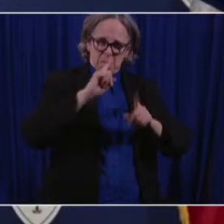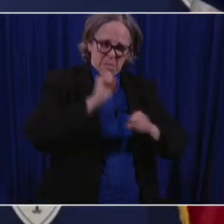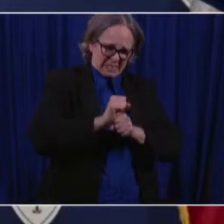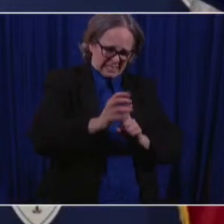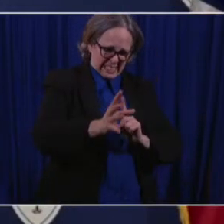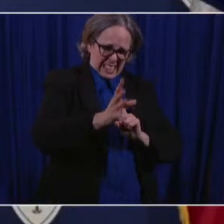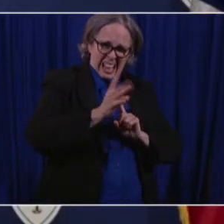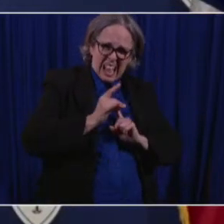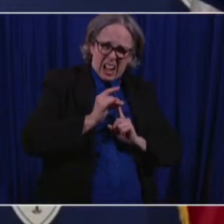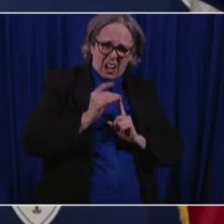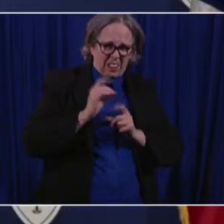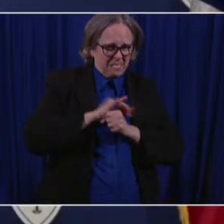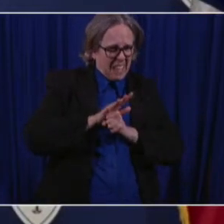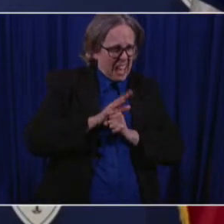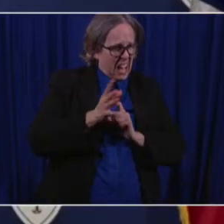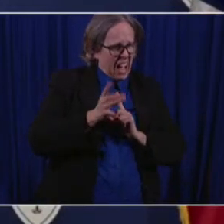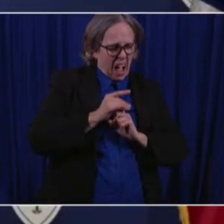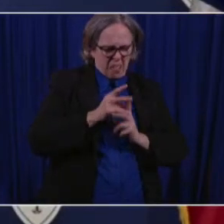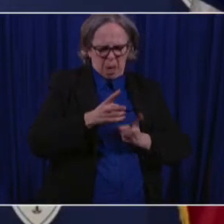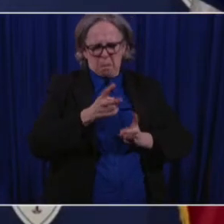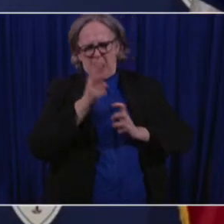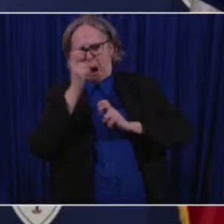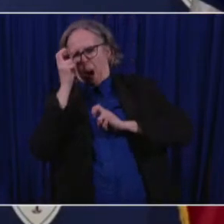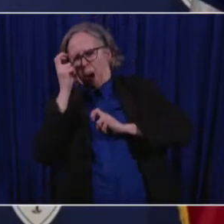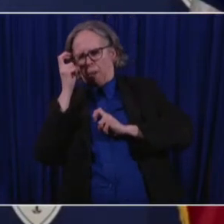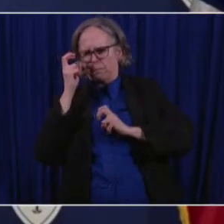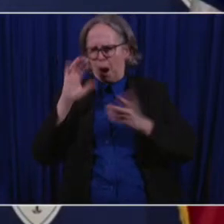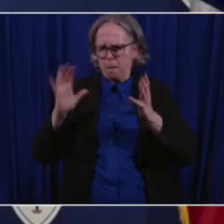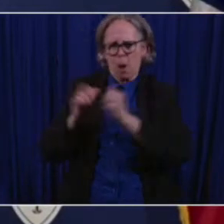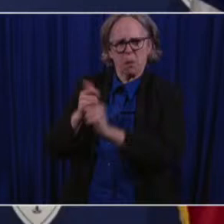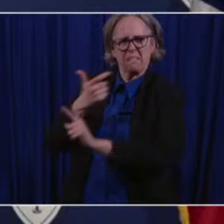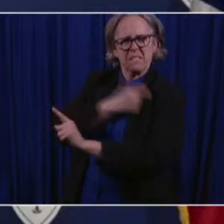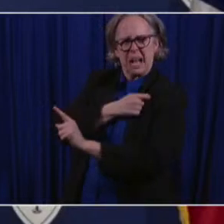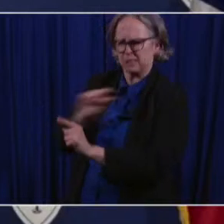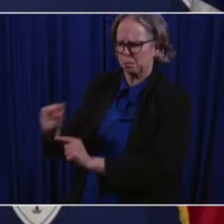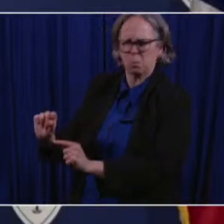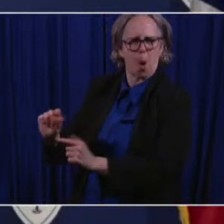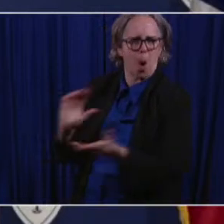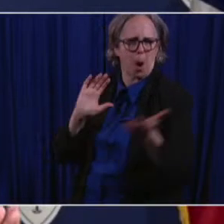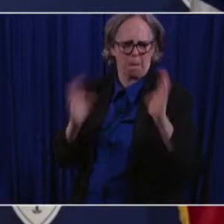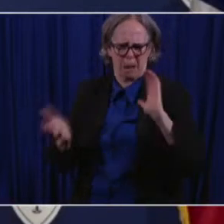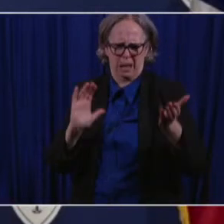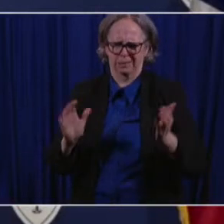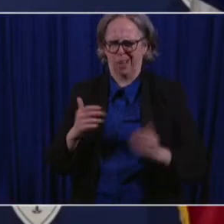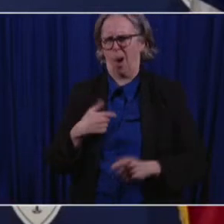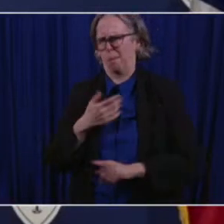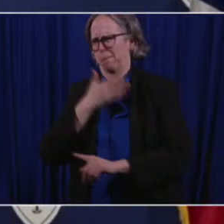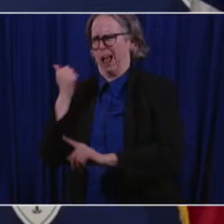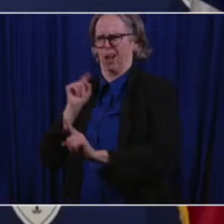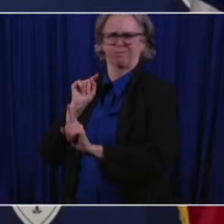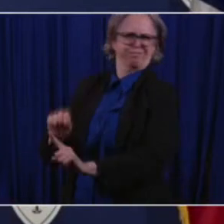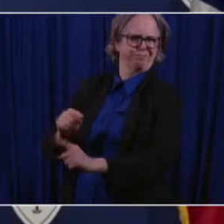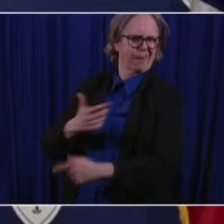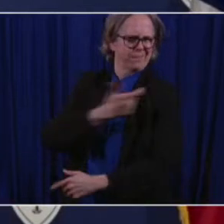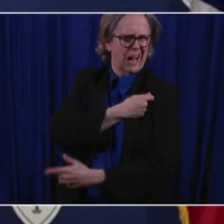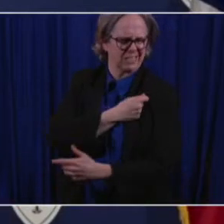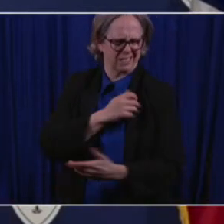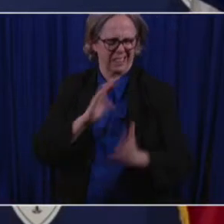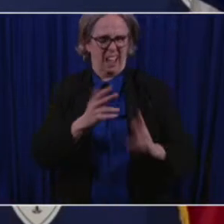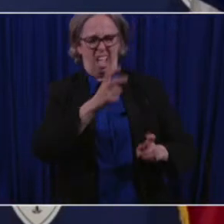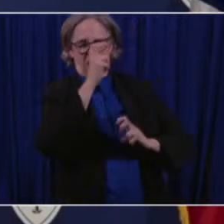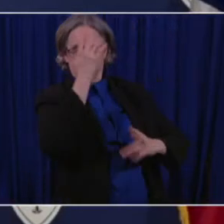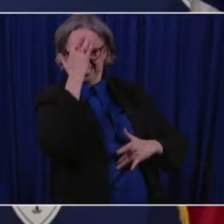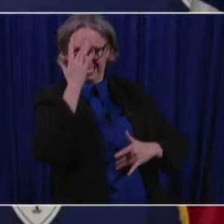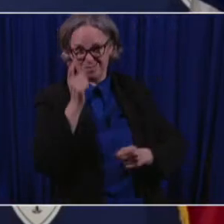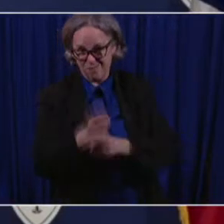a virus that has been morphed into something that is much more contagious than even